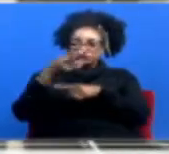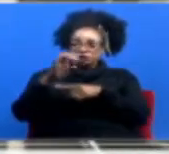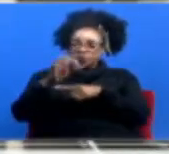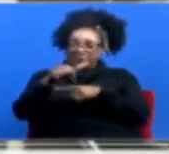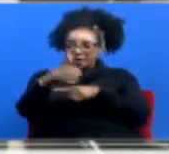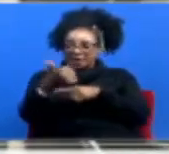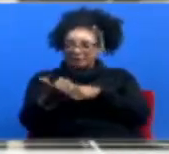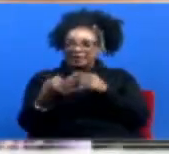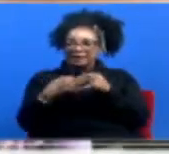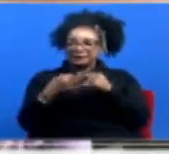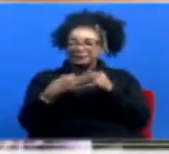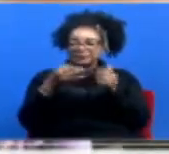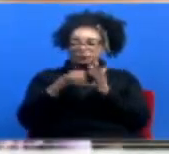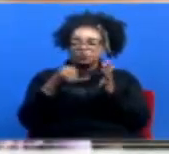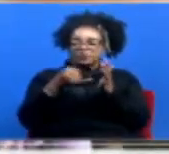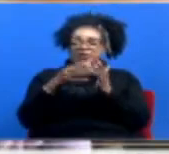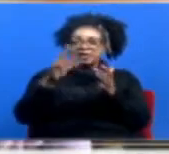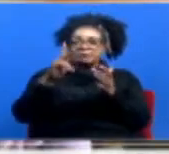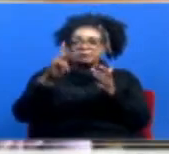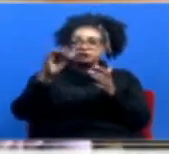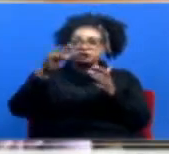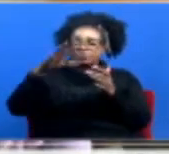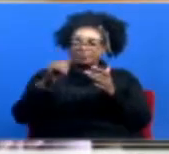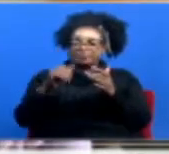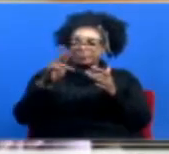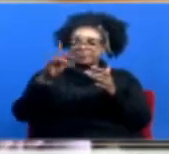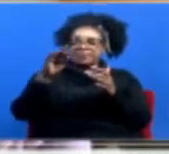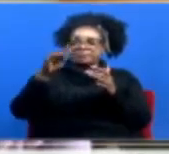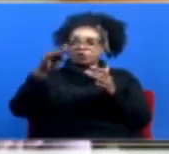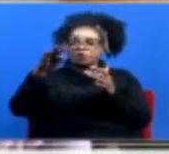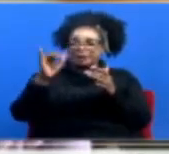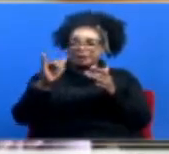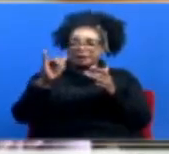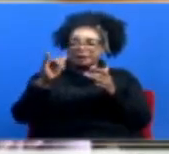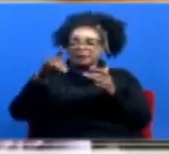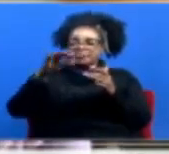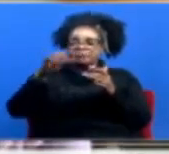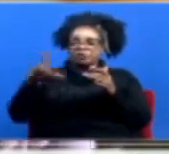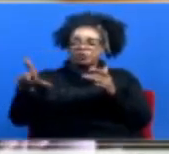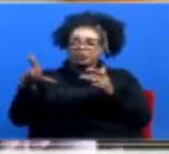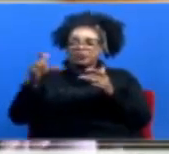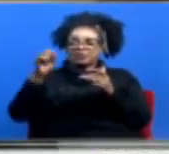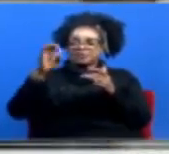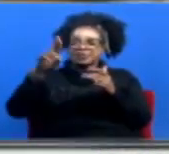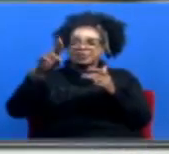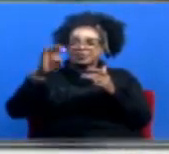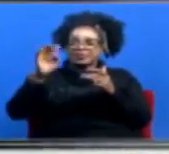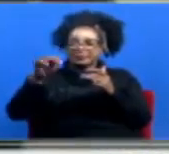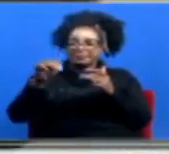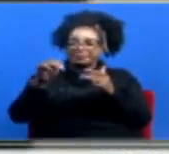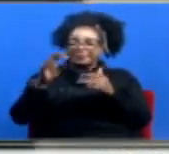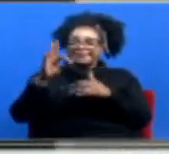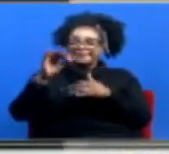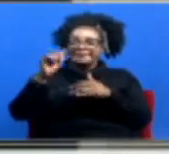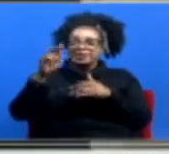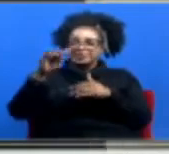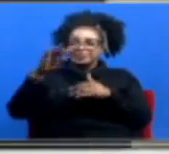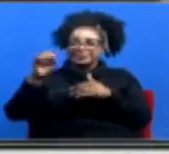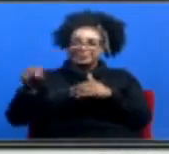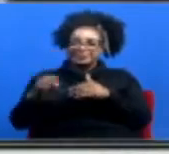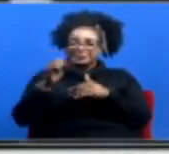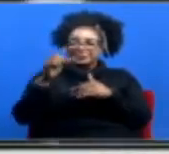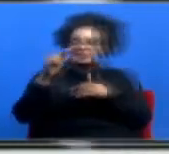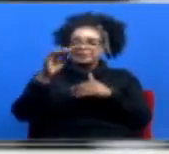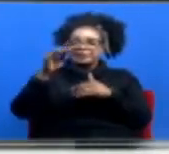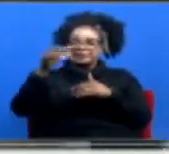including David Kimosop, William Kipkemboi Maina, Paul Kipkoech Serem, Francis Chepkonga, Titus Muridhi,